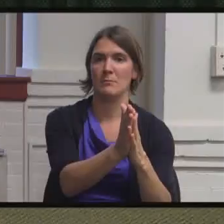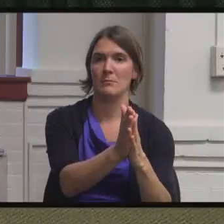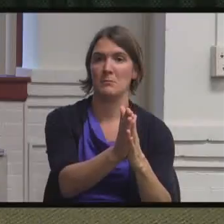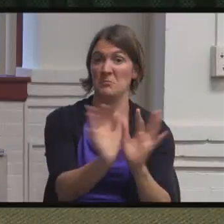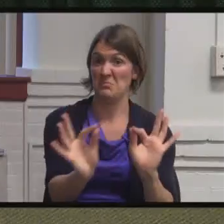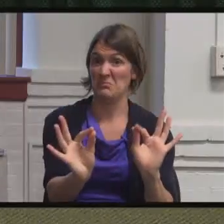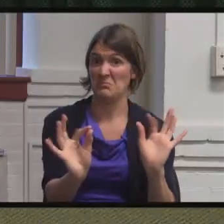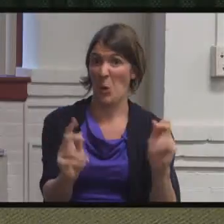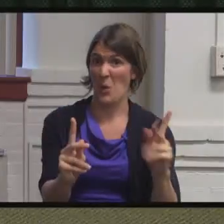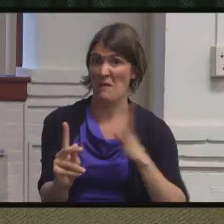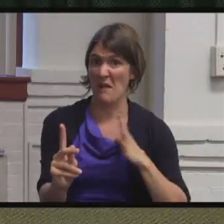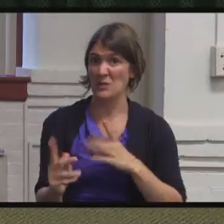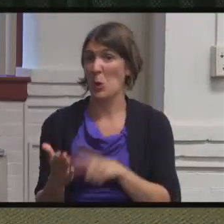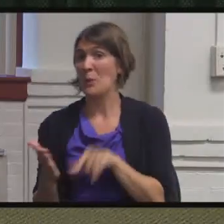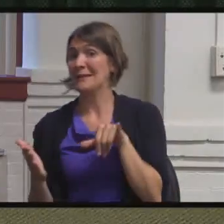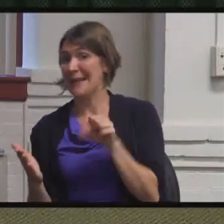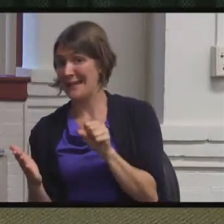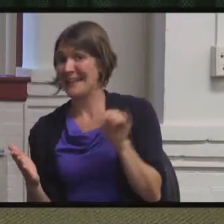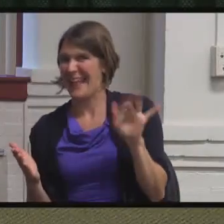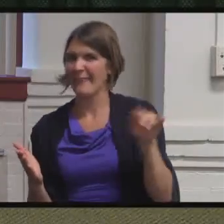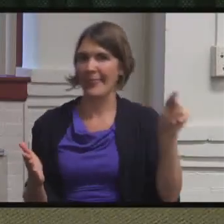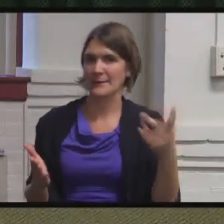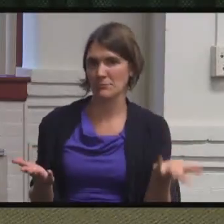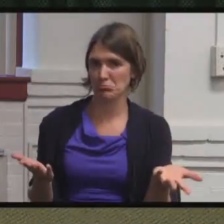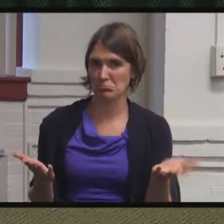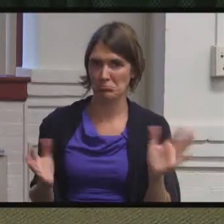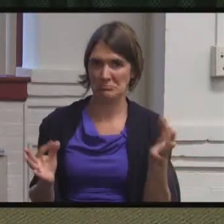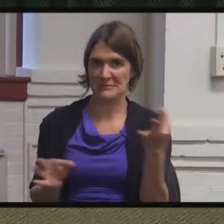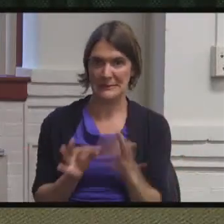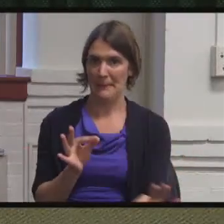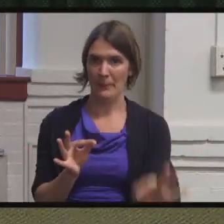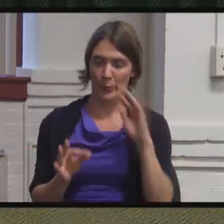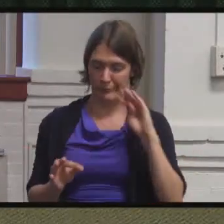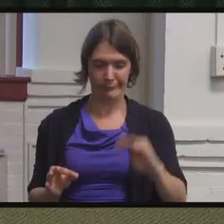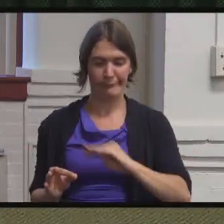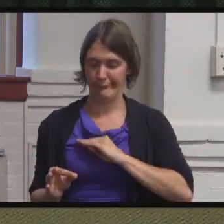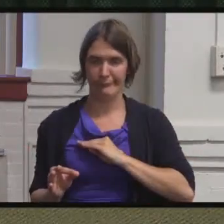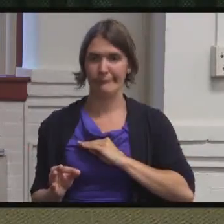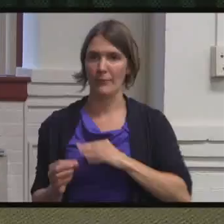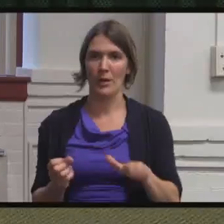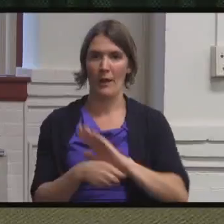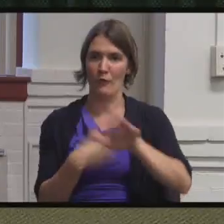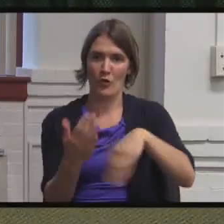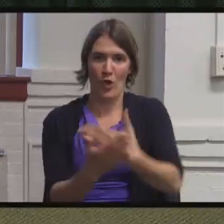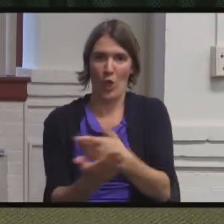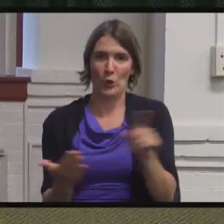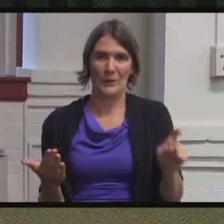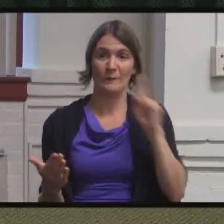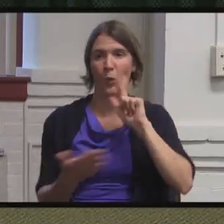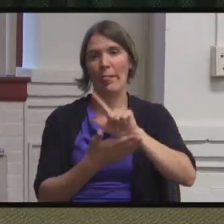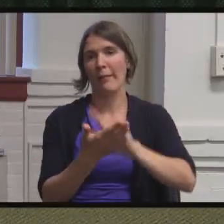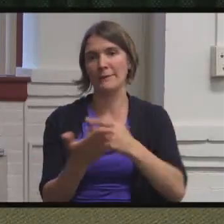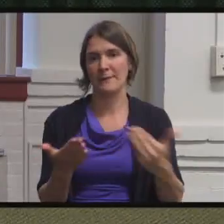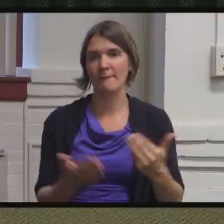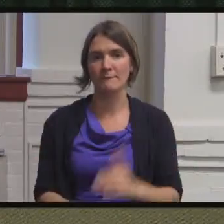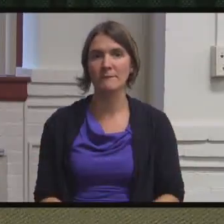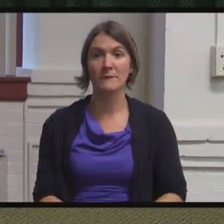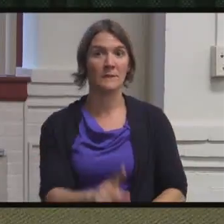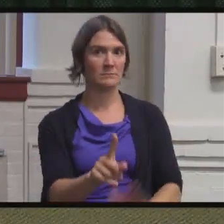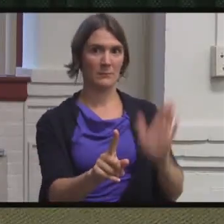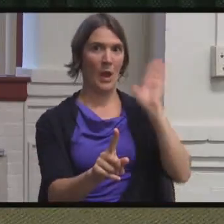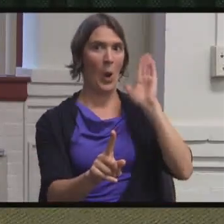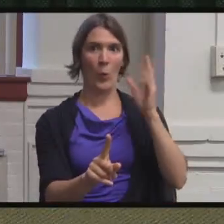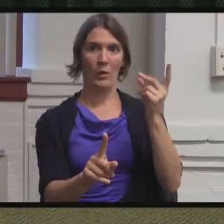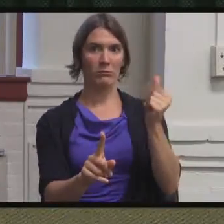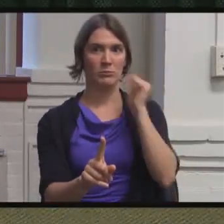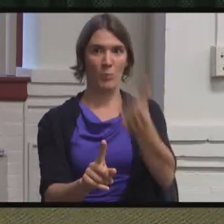sufficiently in advance of the issuance of the permit to satisfy whatever legal requirements there are. I'll make sure that's